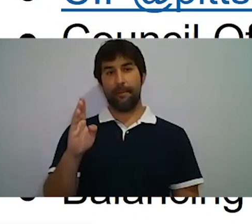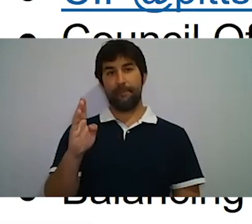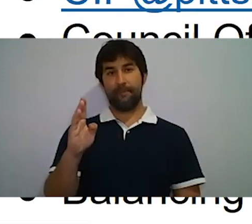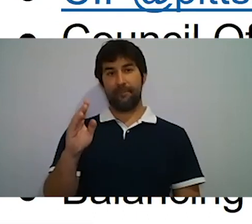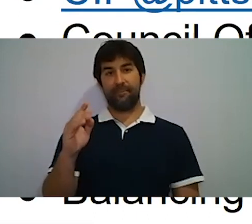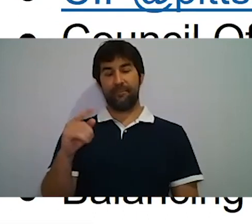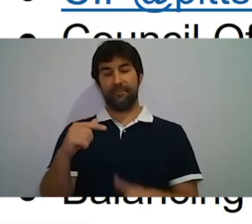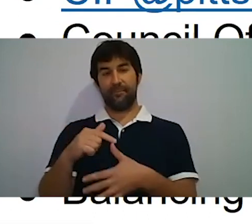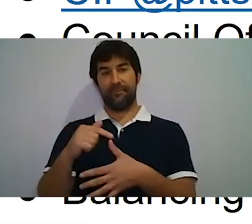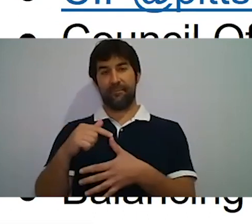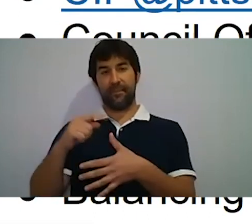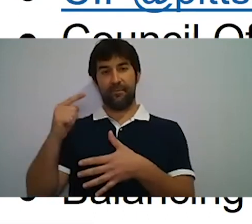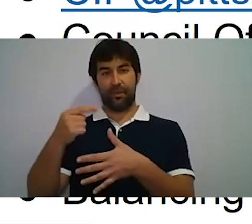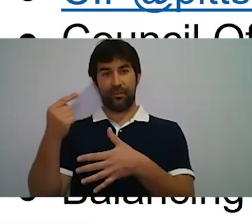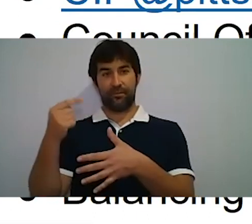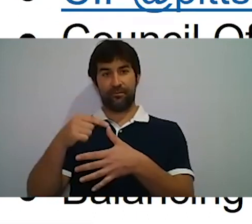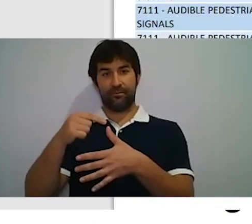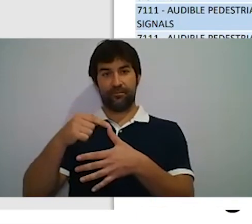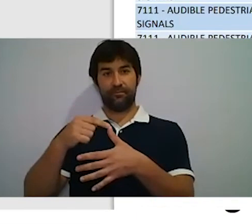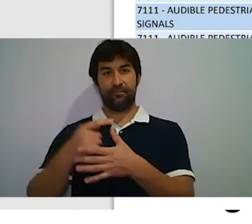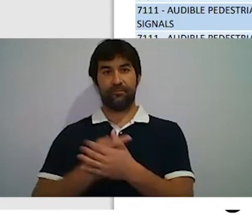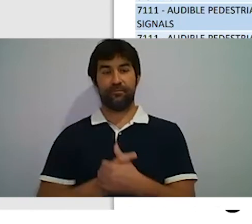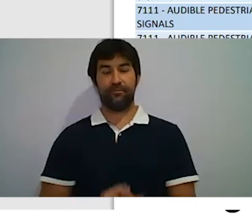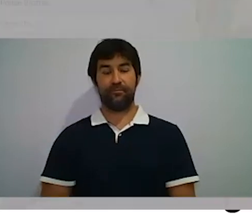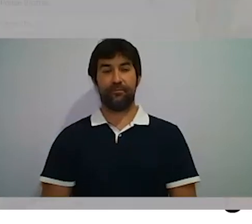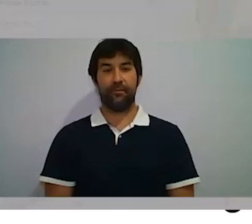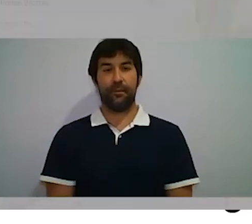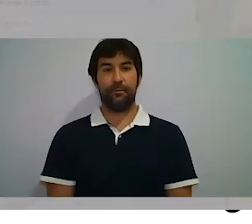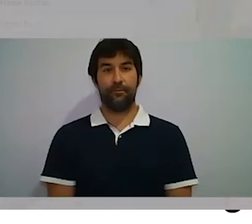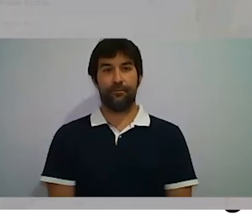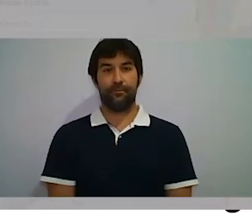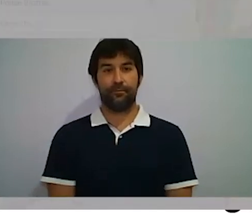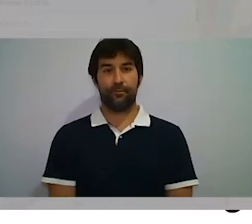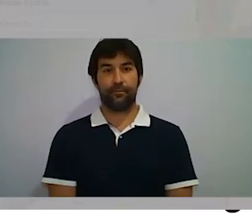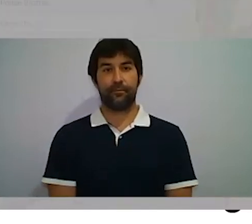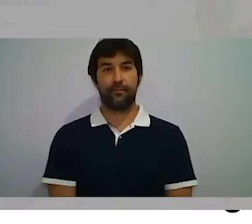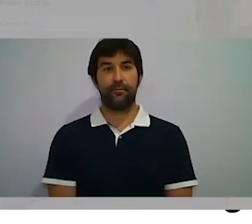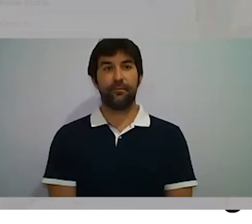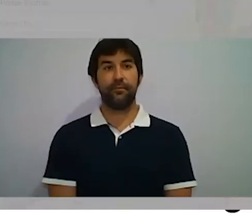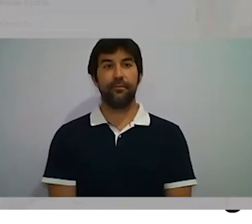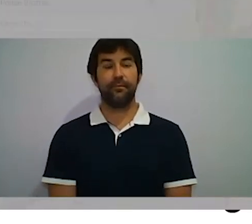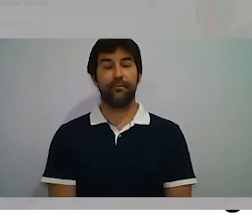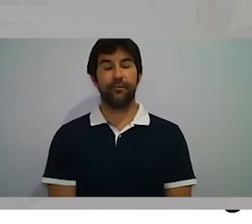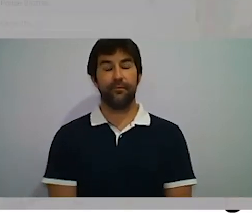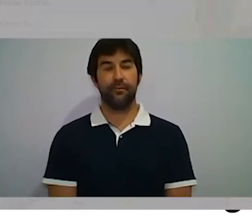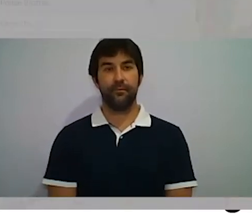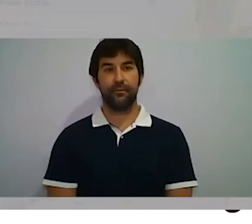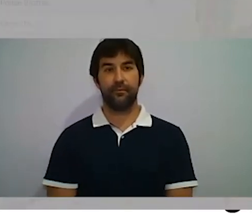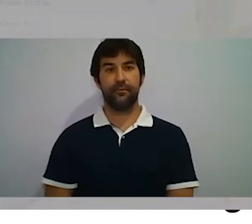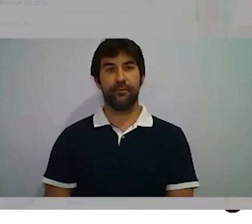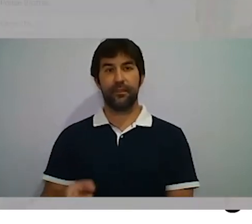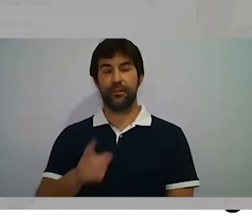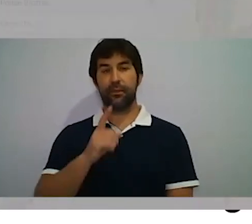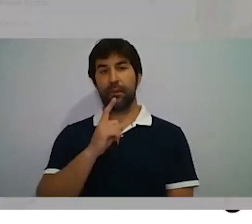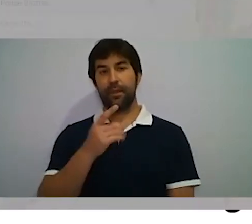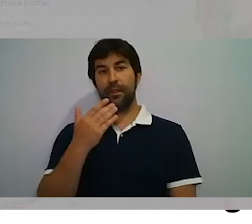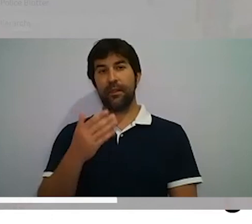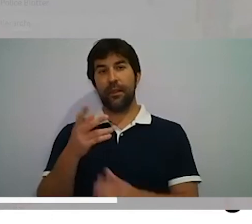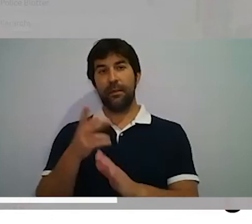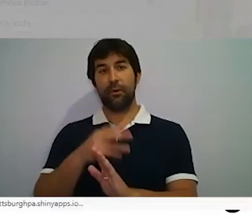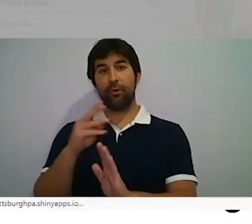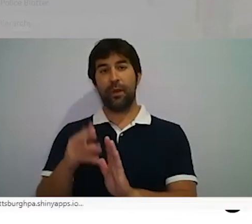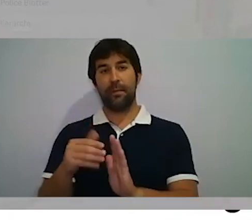Avenue and Maple Terrace and Kearsarge? The community unanimously voted for these at several meetings, and you continue to